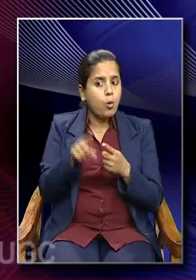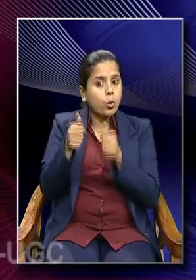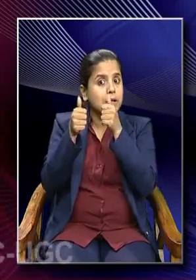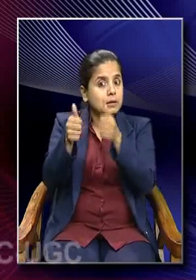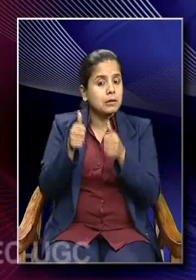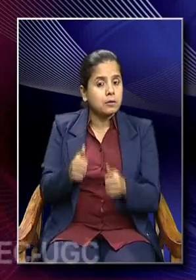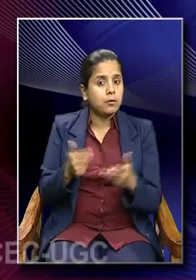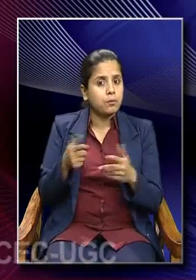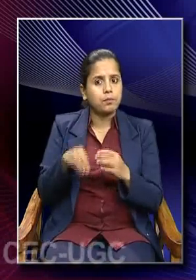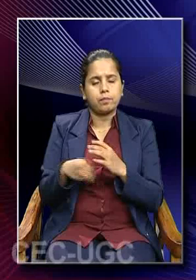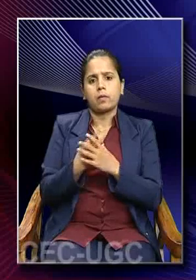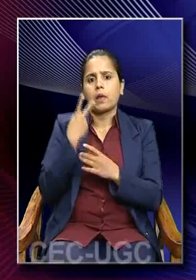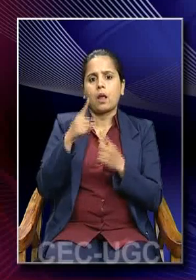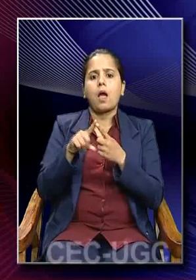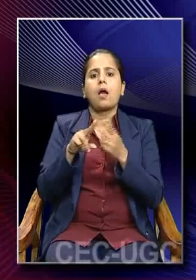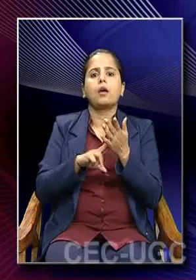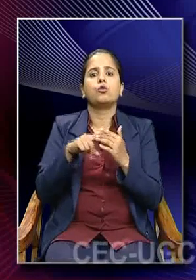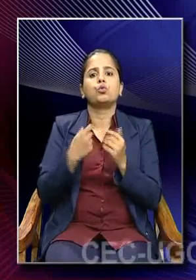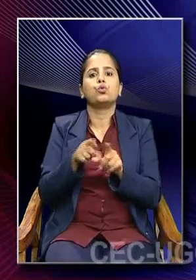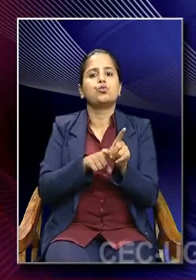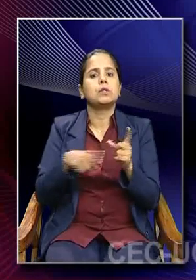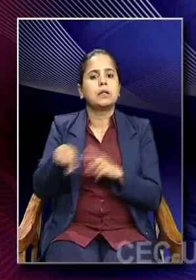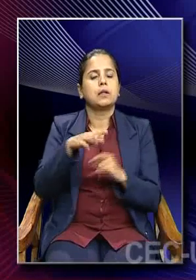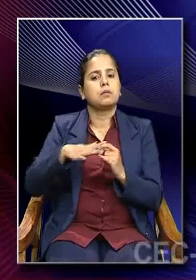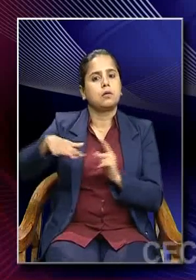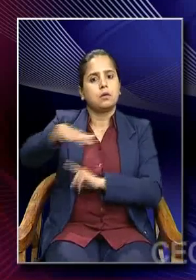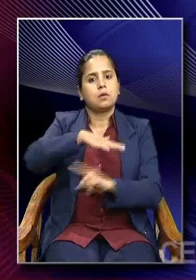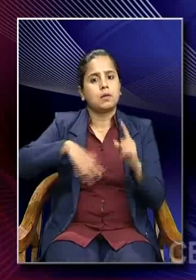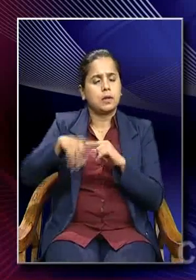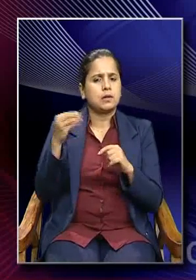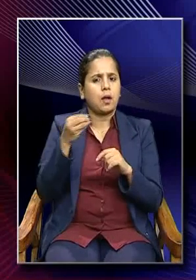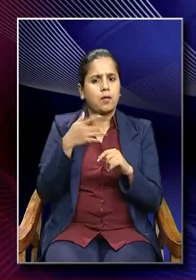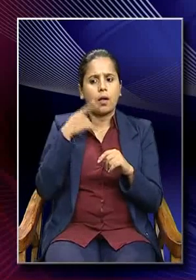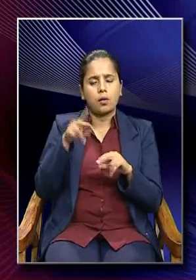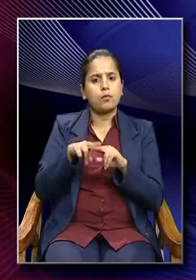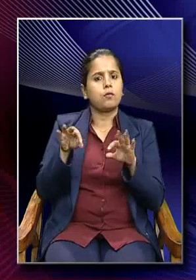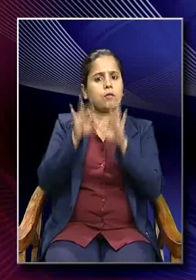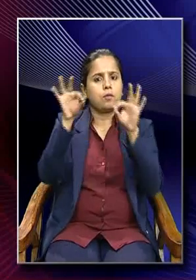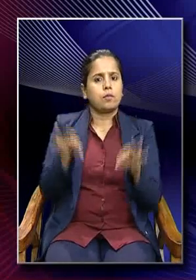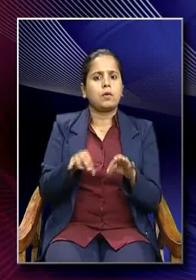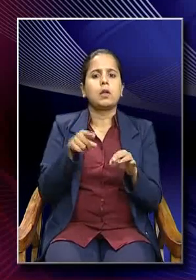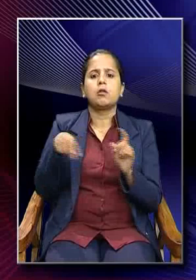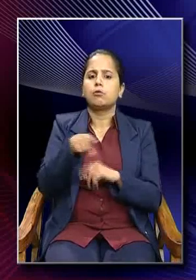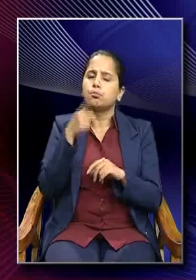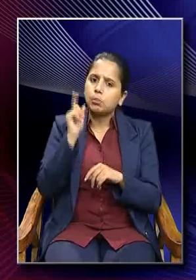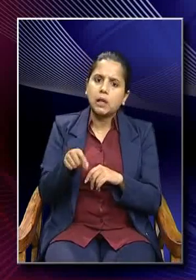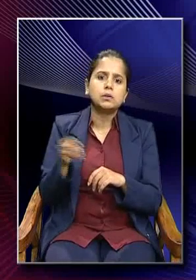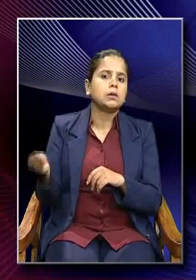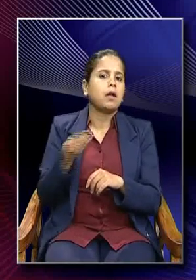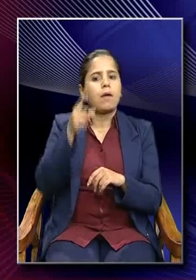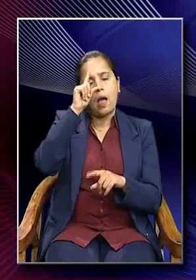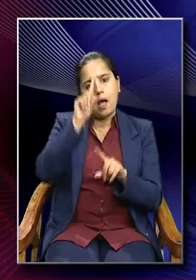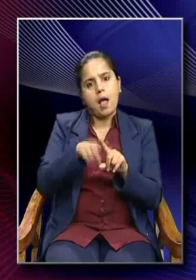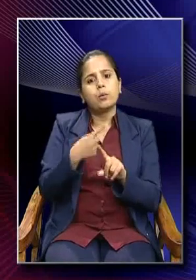the emerging energy sector is in such a framework is bound to bring expertise in